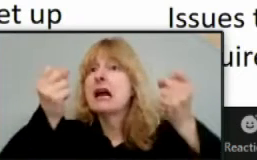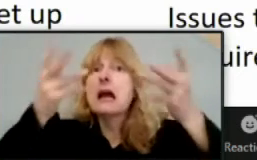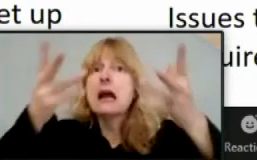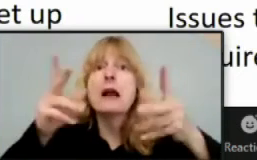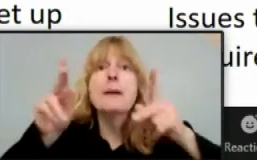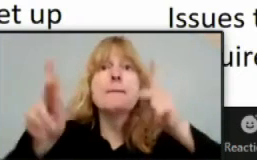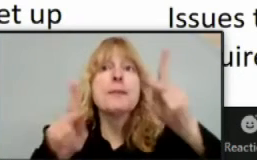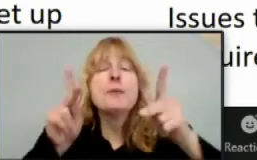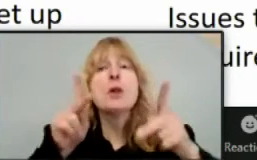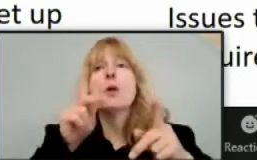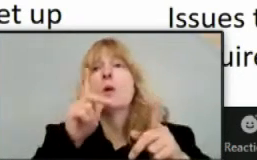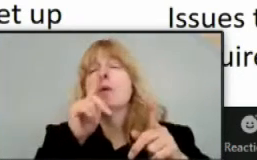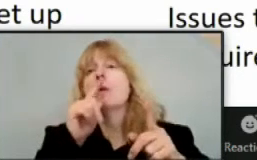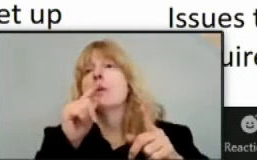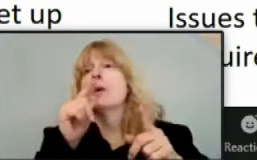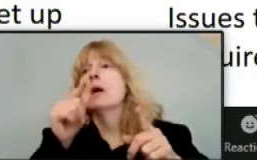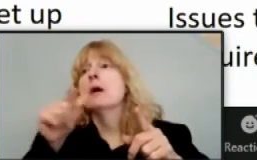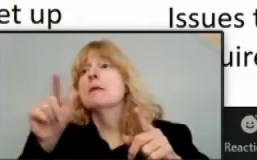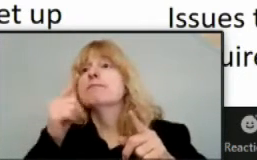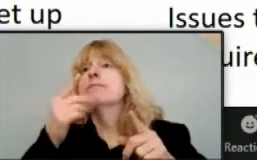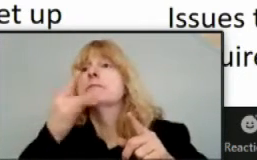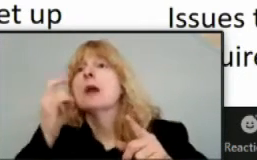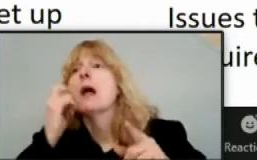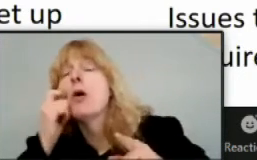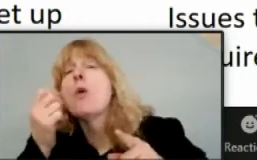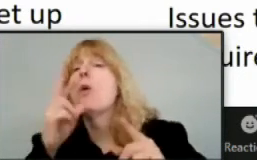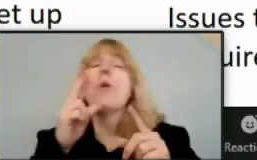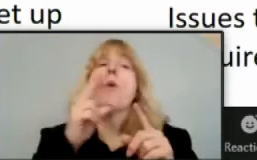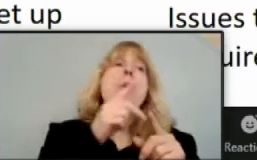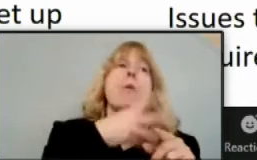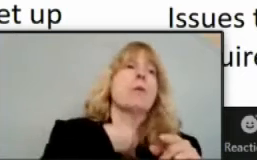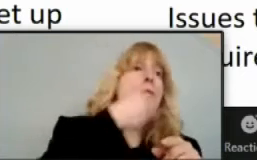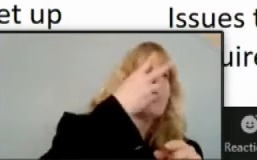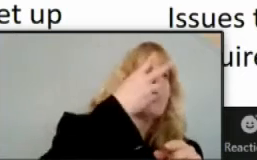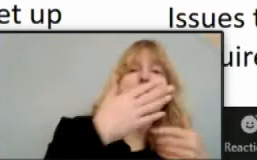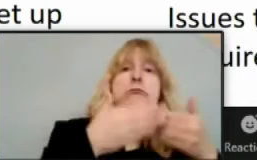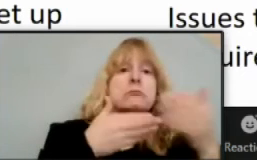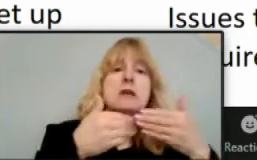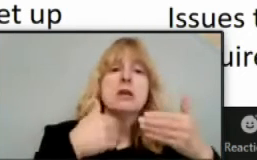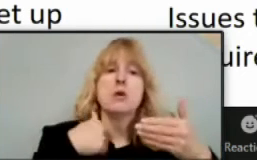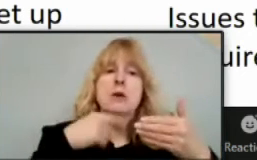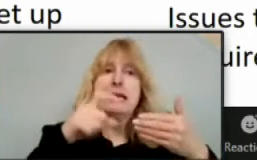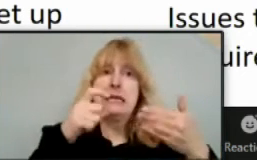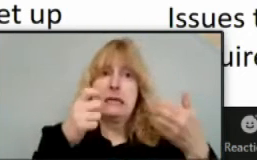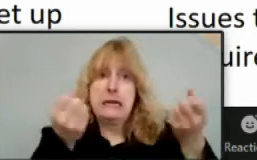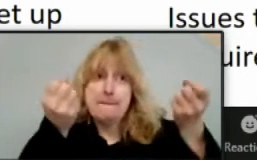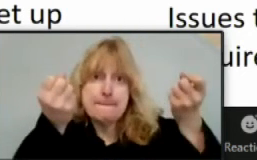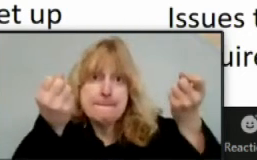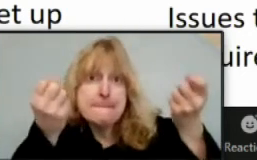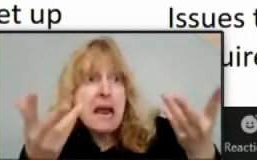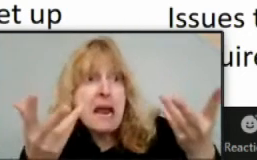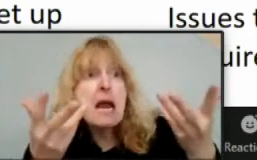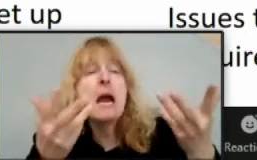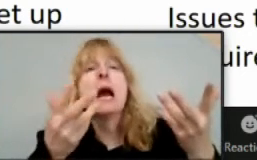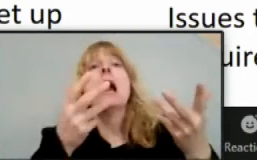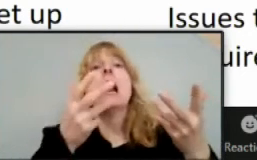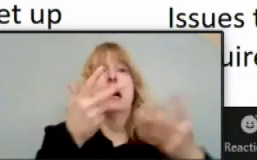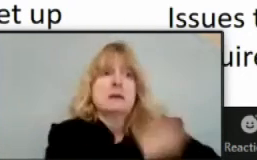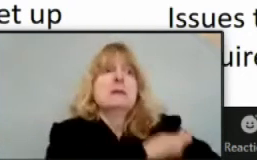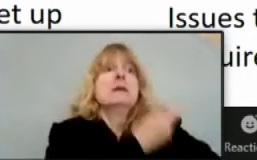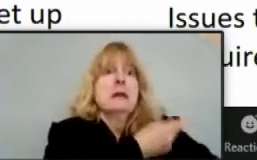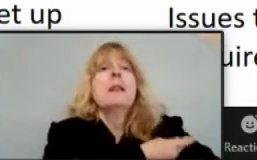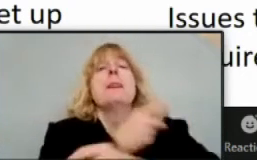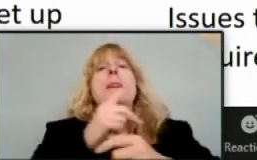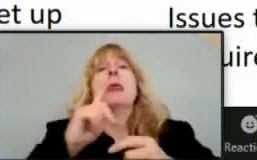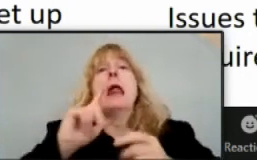people of color and non-people of color, then we'll never reach the herd immunity that's required by either natural infection, which we don't know